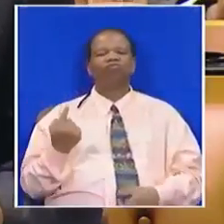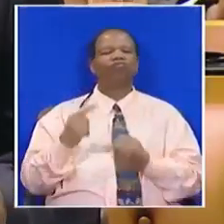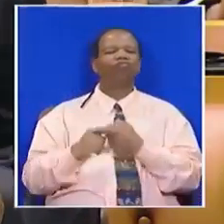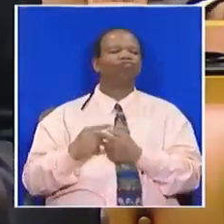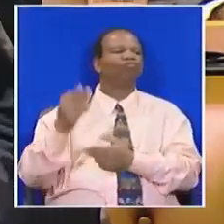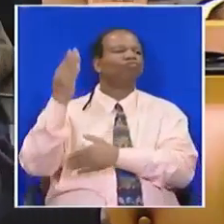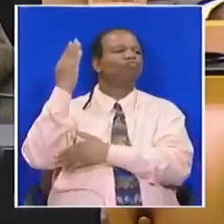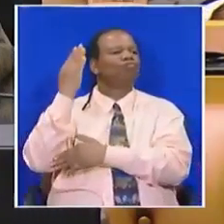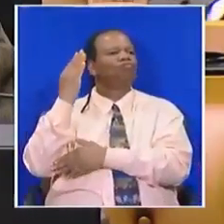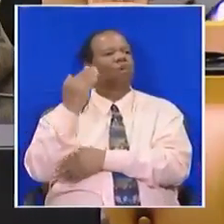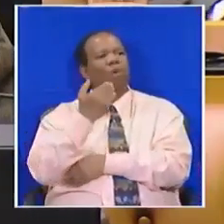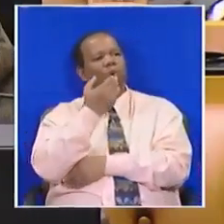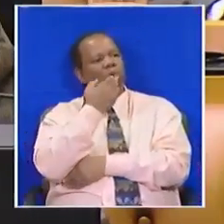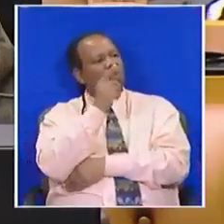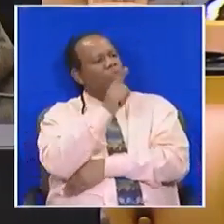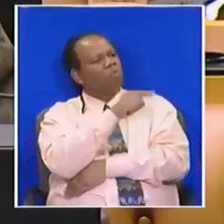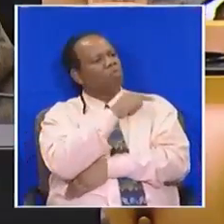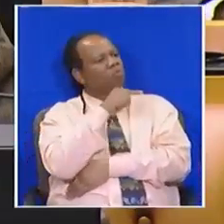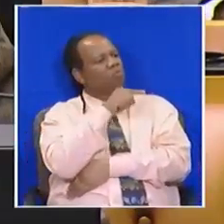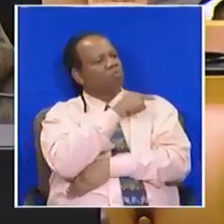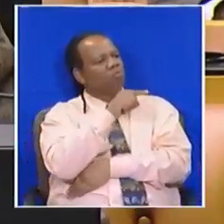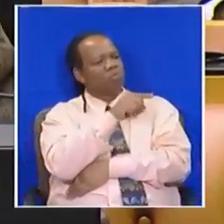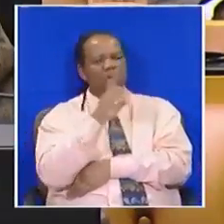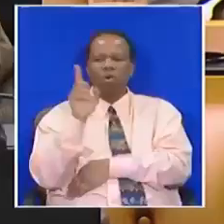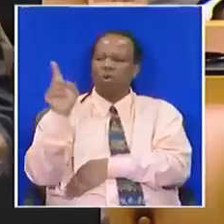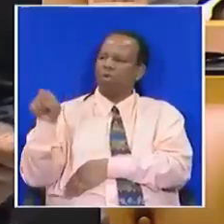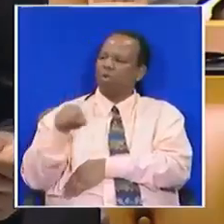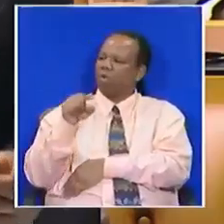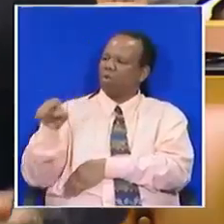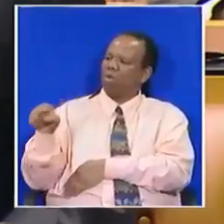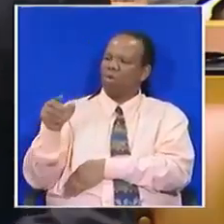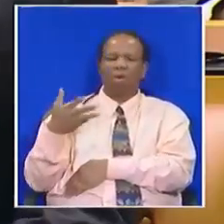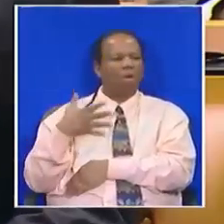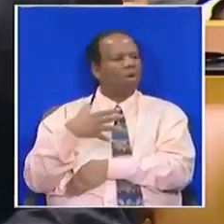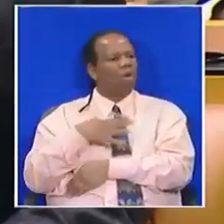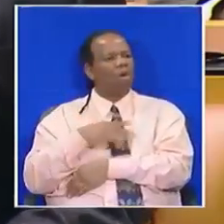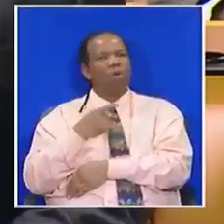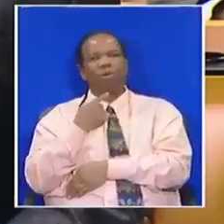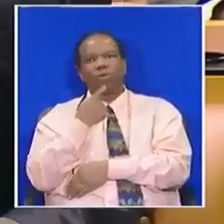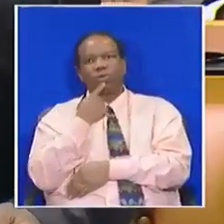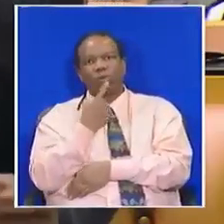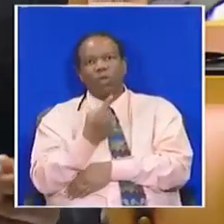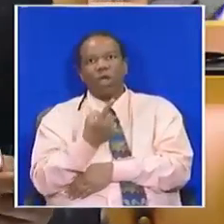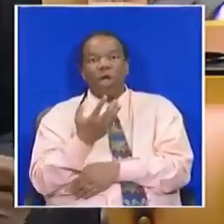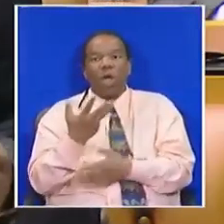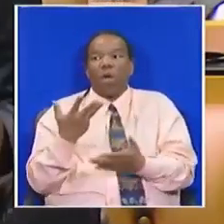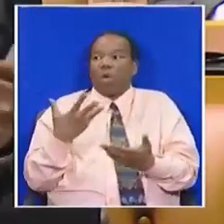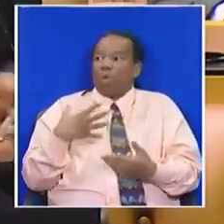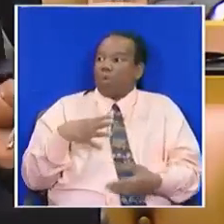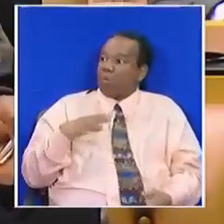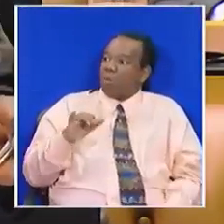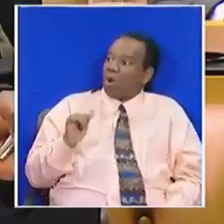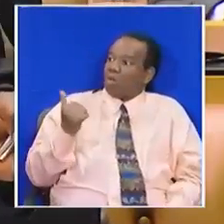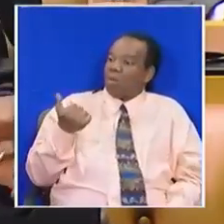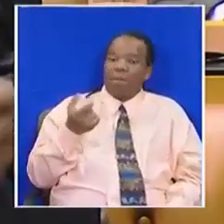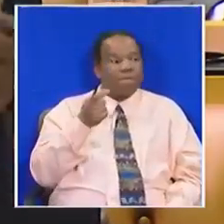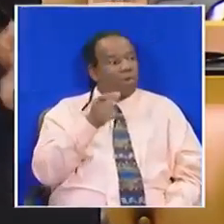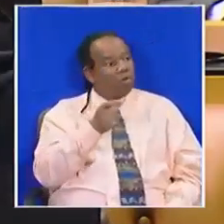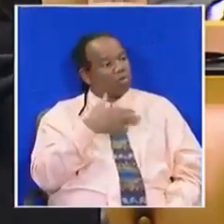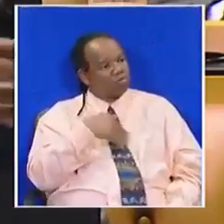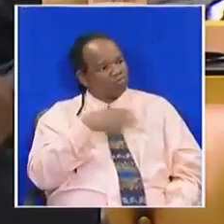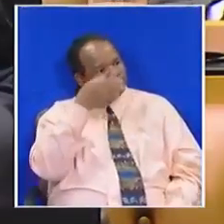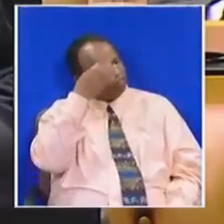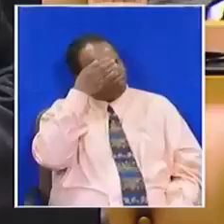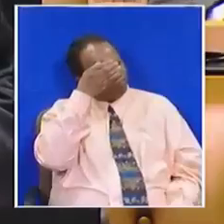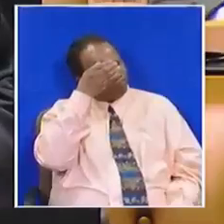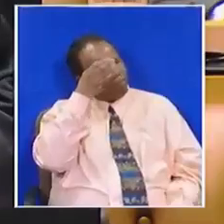pontificate, we say we want everyone who has a wise suggestion to make to come forward and